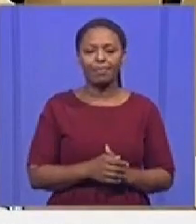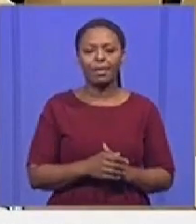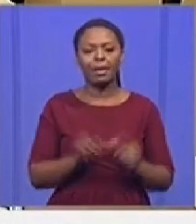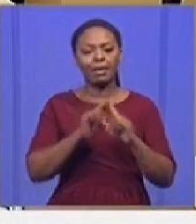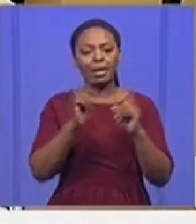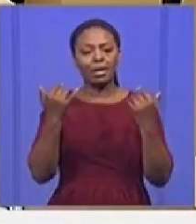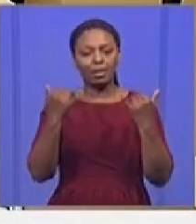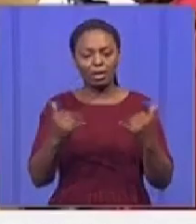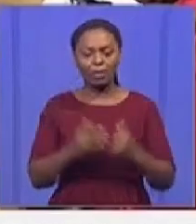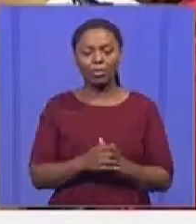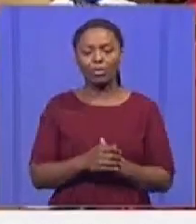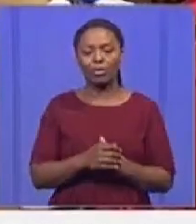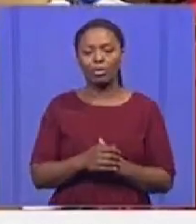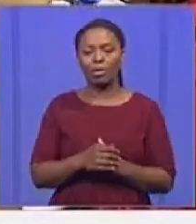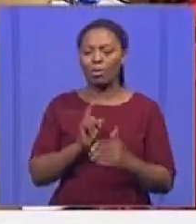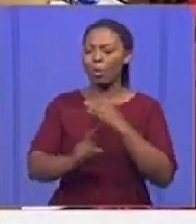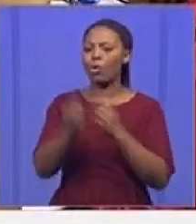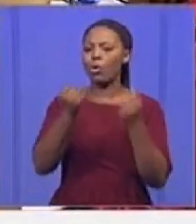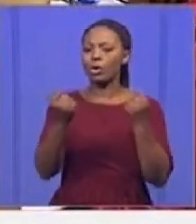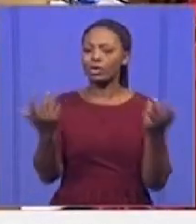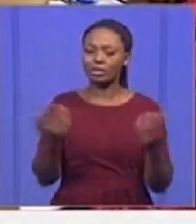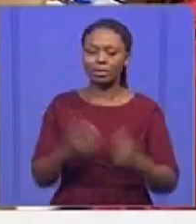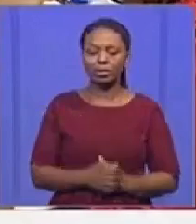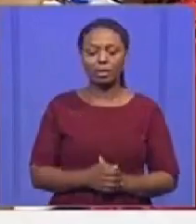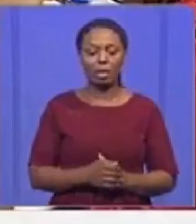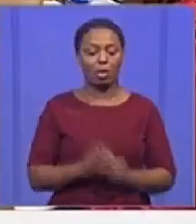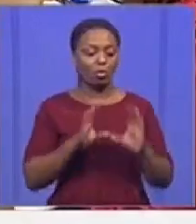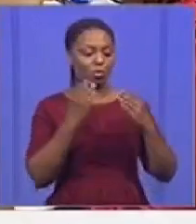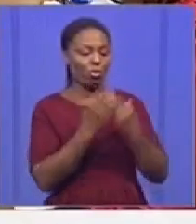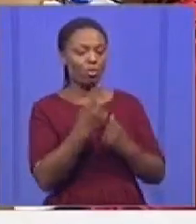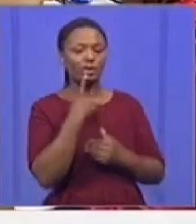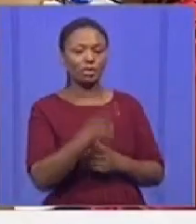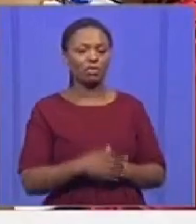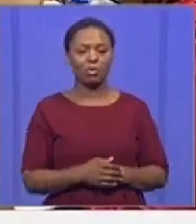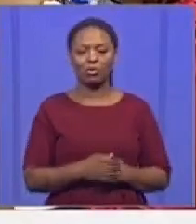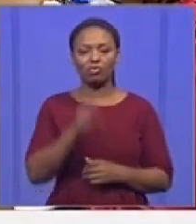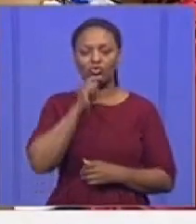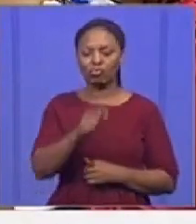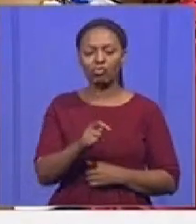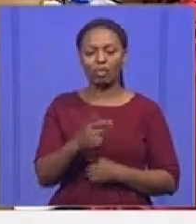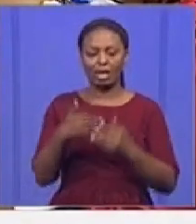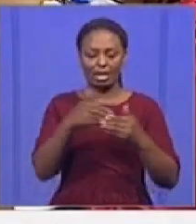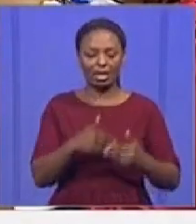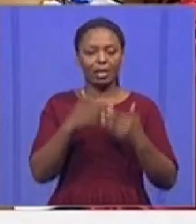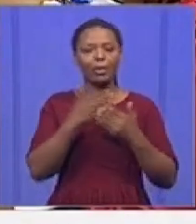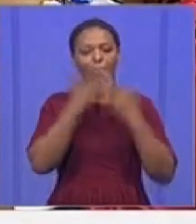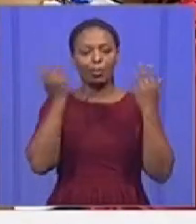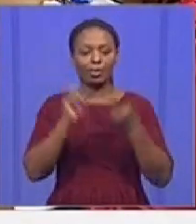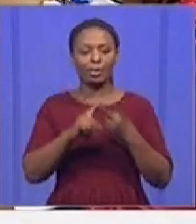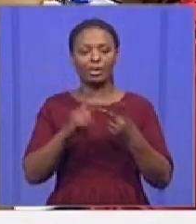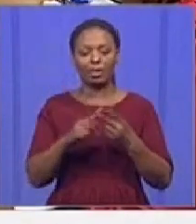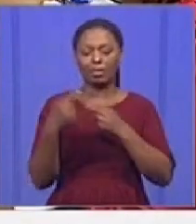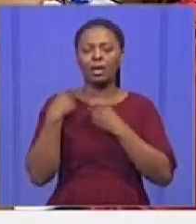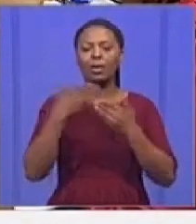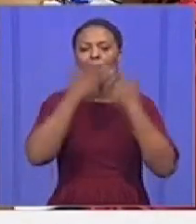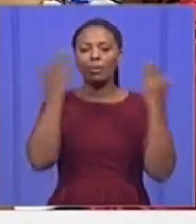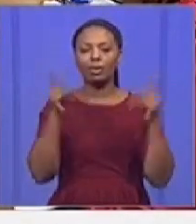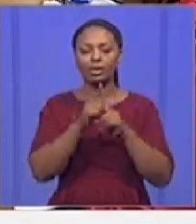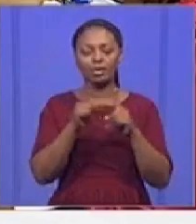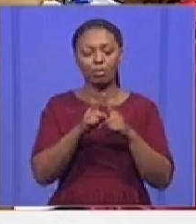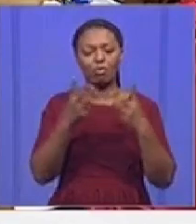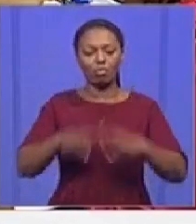ultimately landing them in court. Komiti e kaile seno jaaka botlhaswa le go tlhoka maikarabelo ga mmogo le tshenyo ya madi a